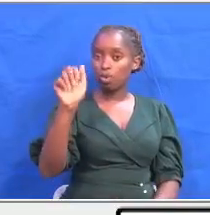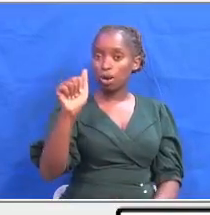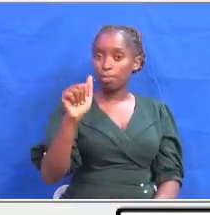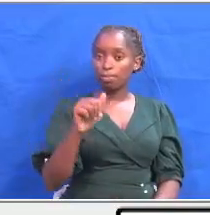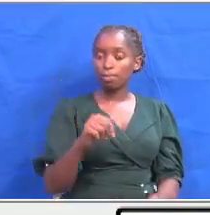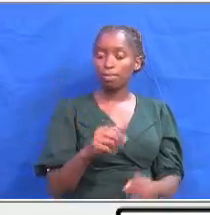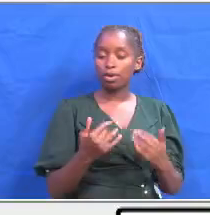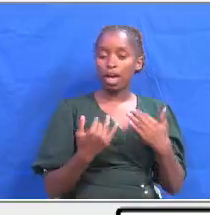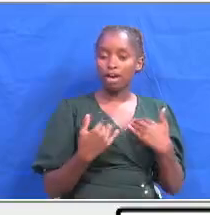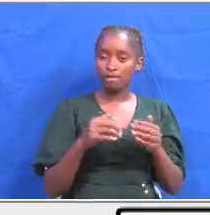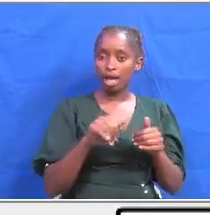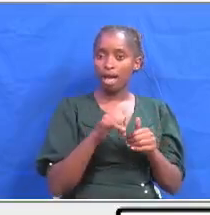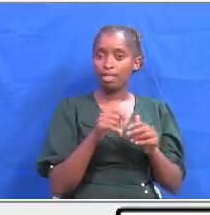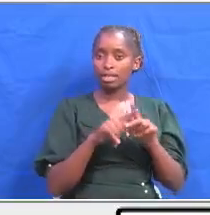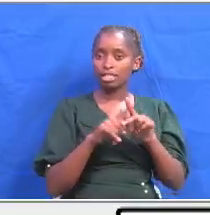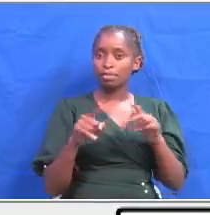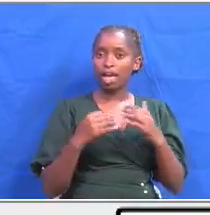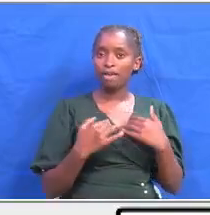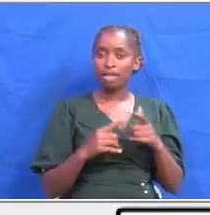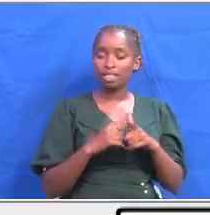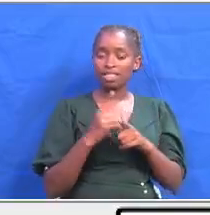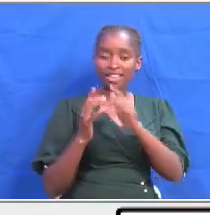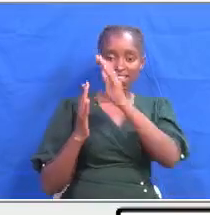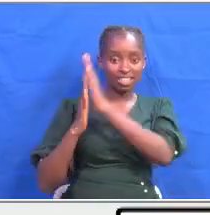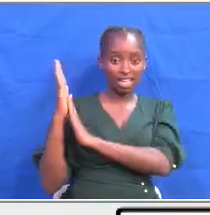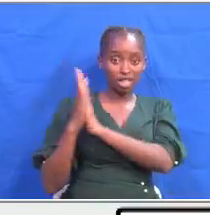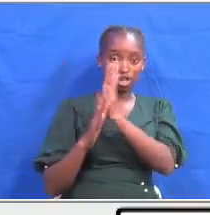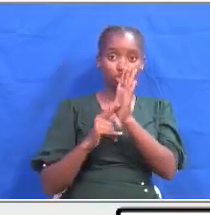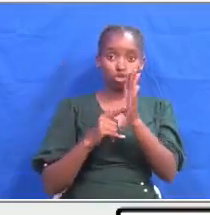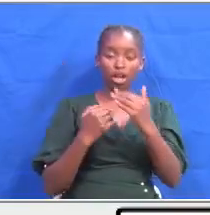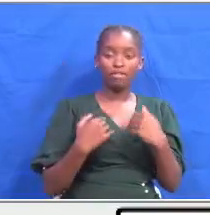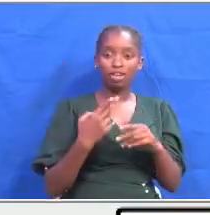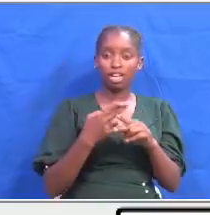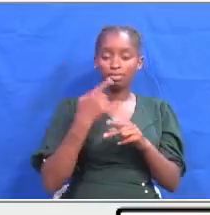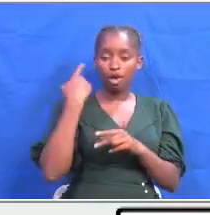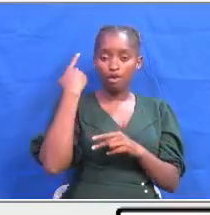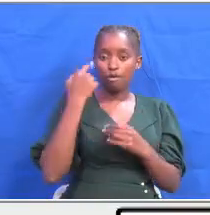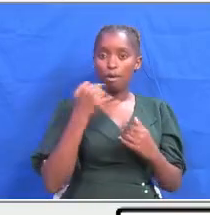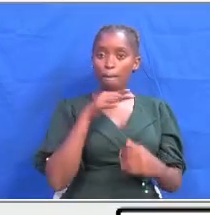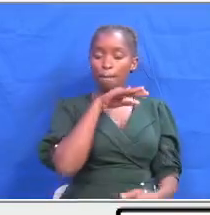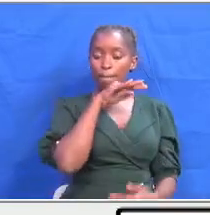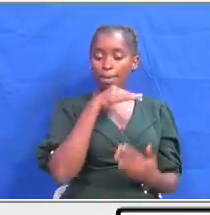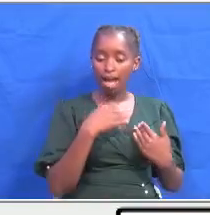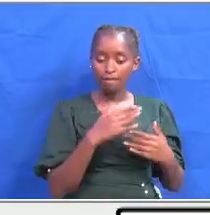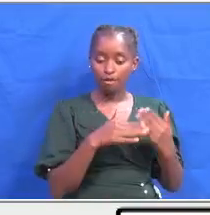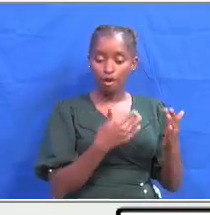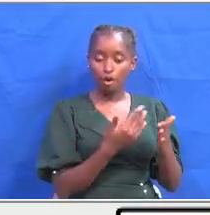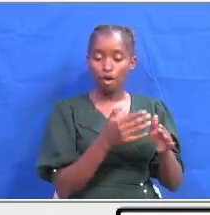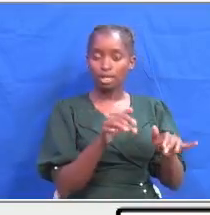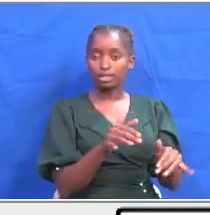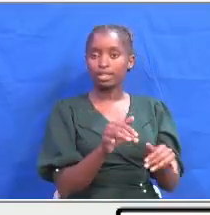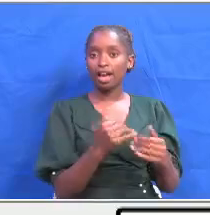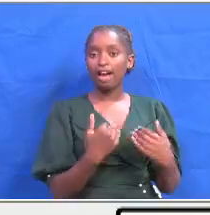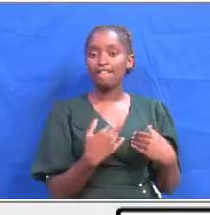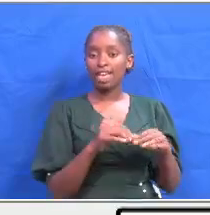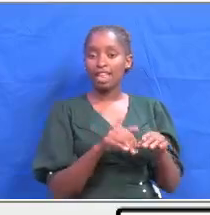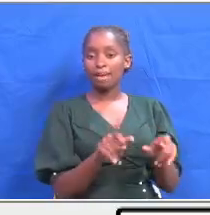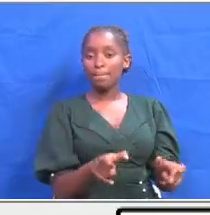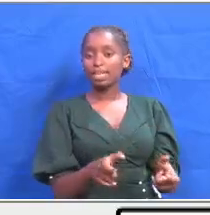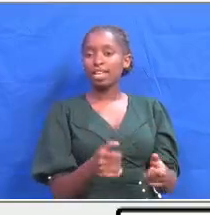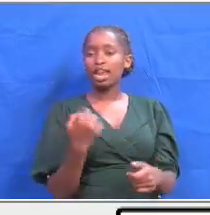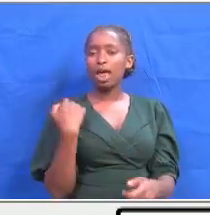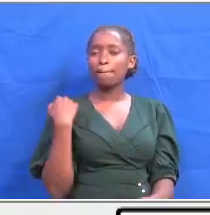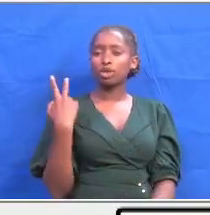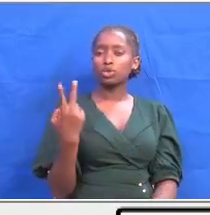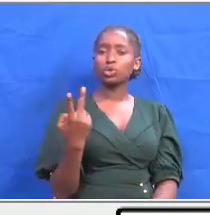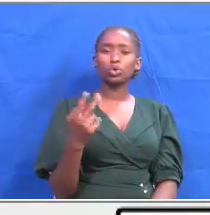three names have been. And something interesting to show that the names indeed are part of consideration, the media has been name dropping the names. Number two, in the social media, there's been